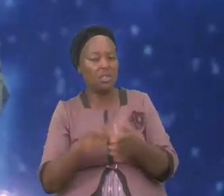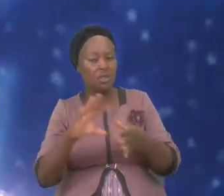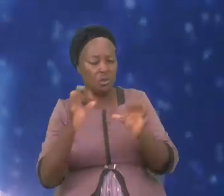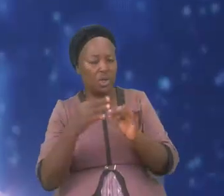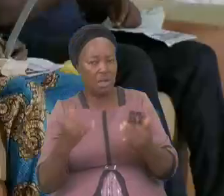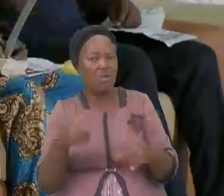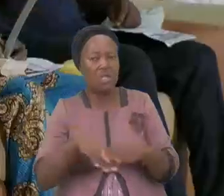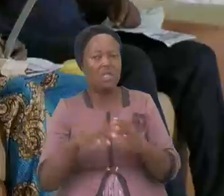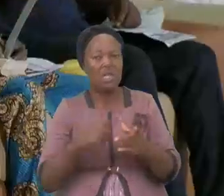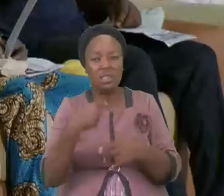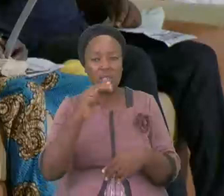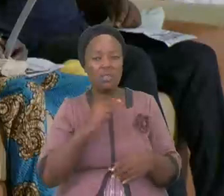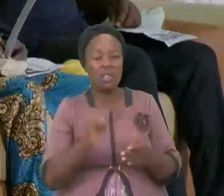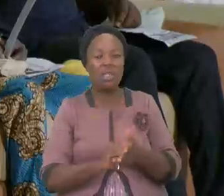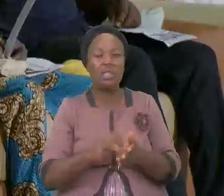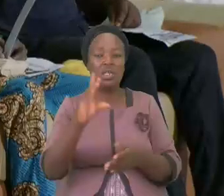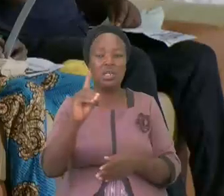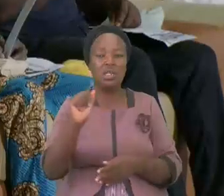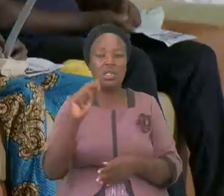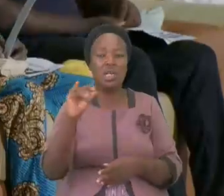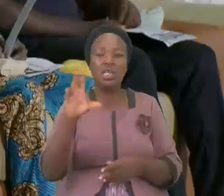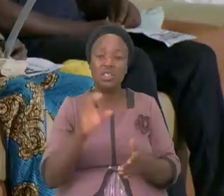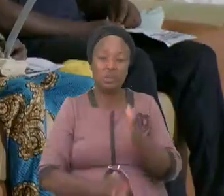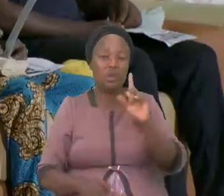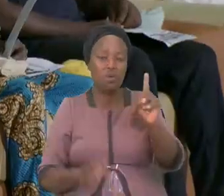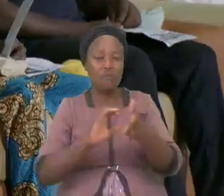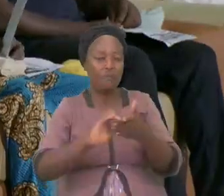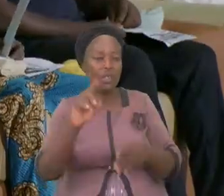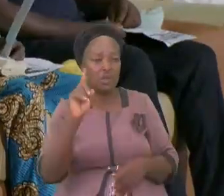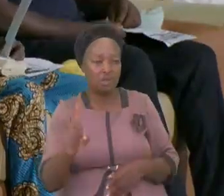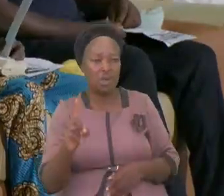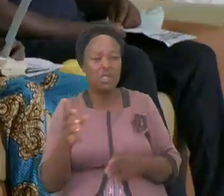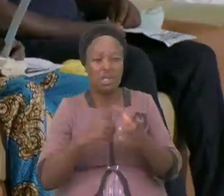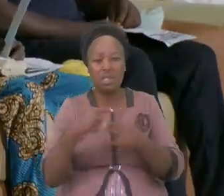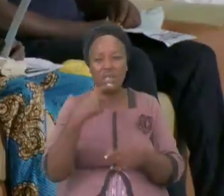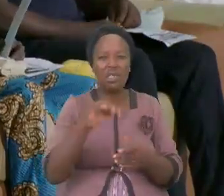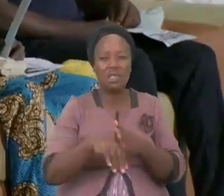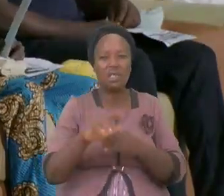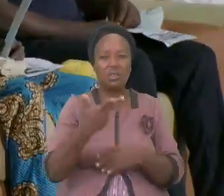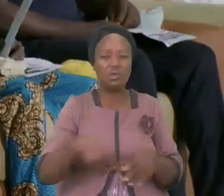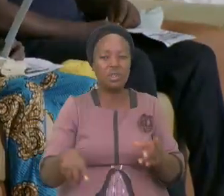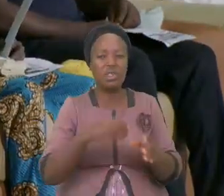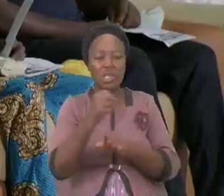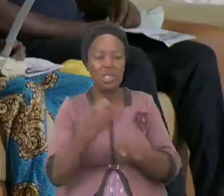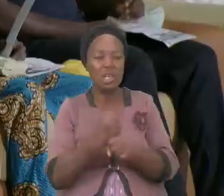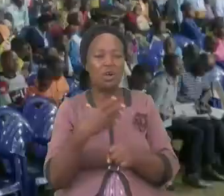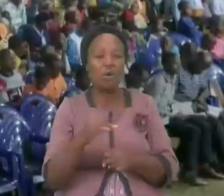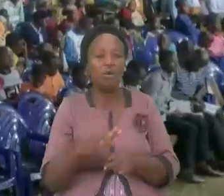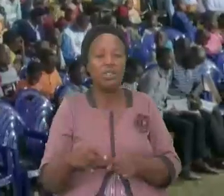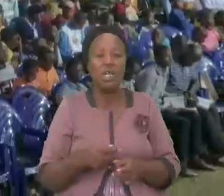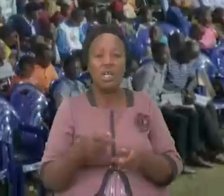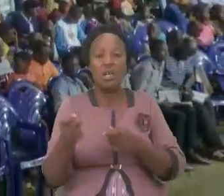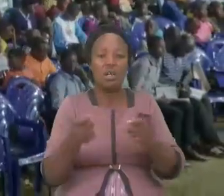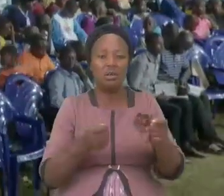says in verse 1, in the third year of the reign of Jehoiakim, king of Judah, came Nebuchadnezzar, king of